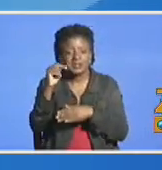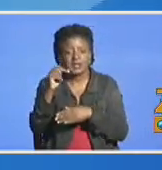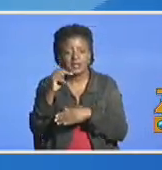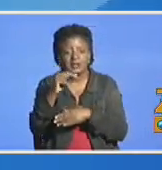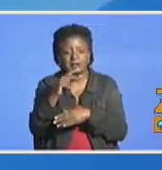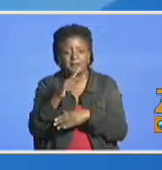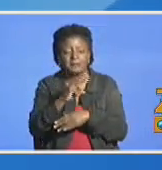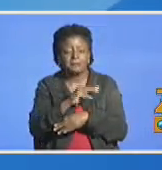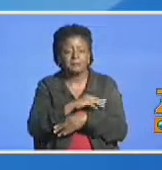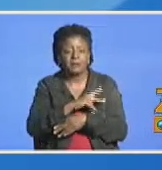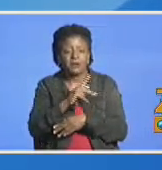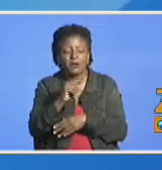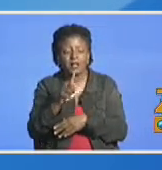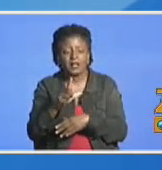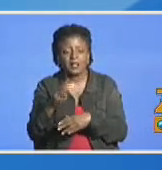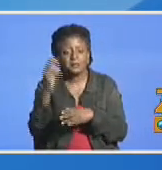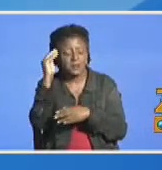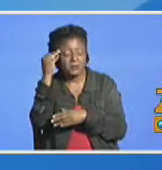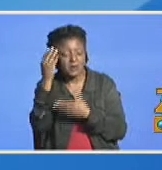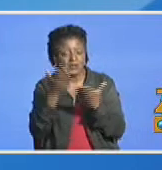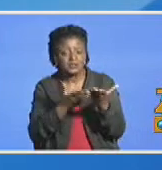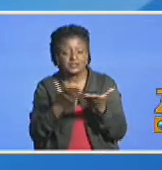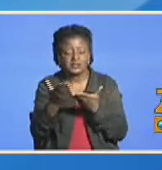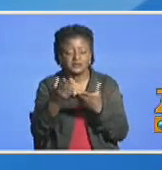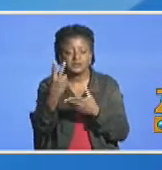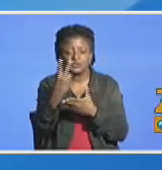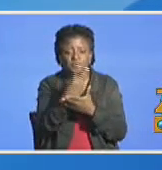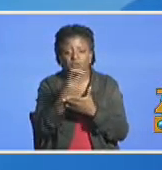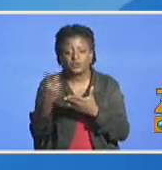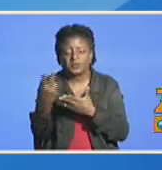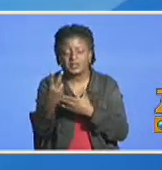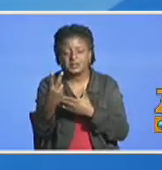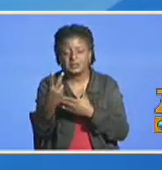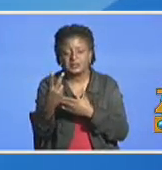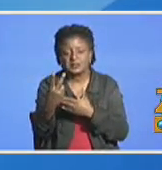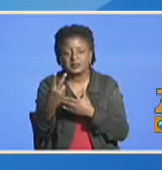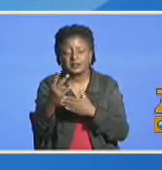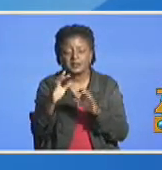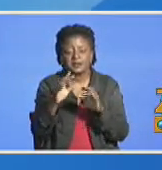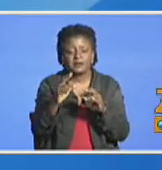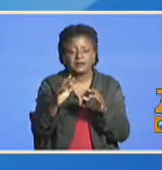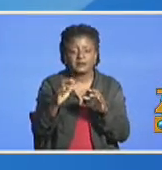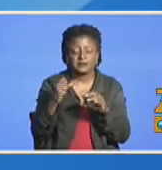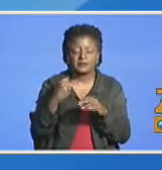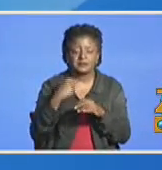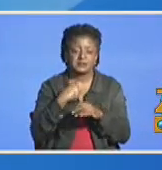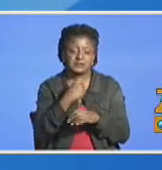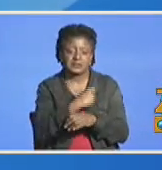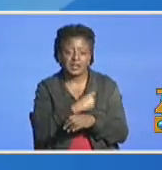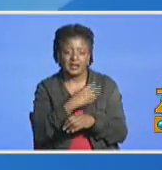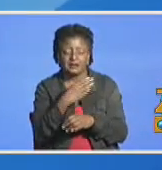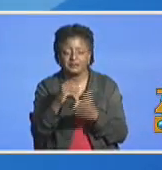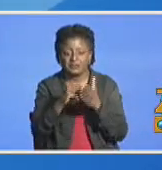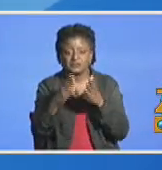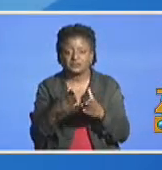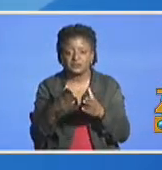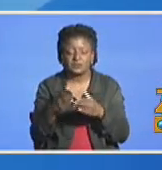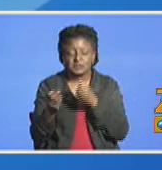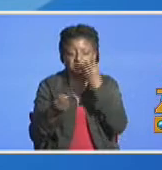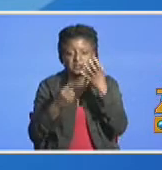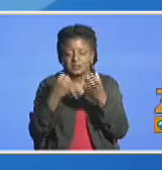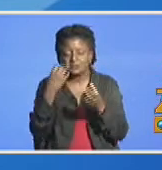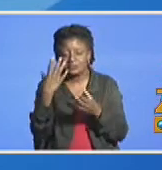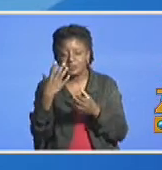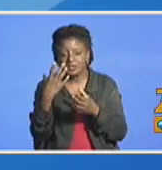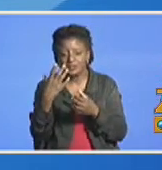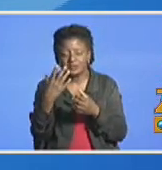just 2 weeks after the student's passing, faculty and loved ones expressed despair at a life they say was taken far too